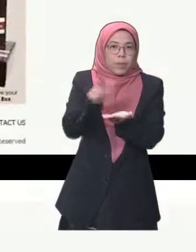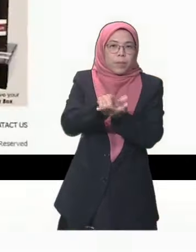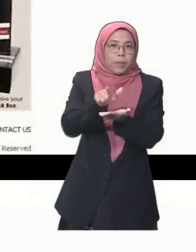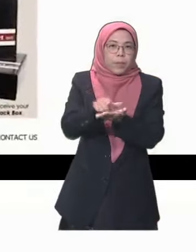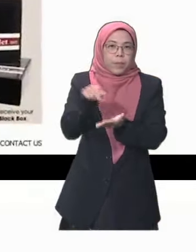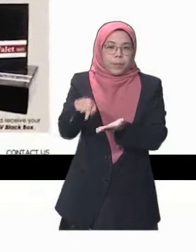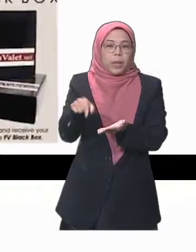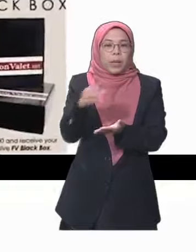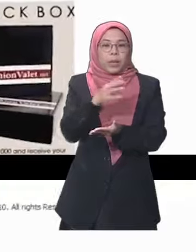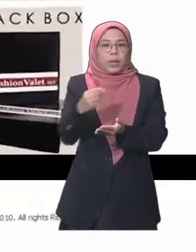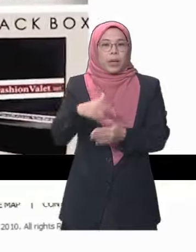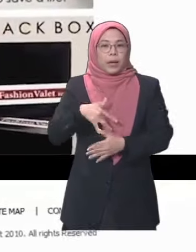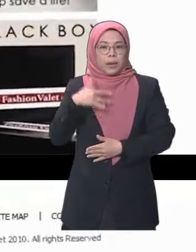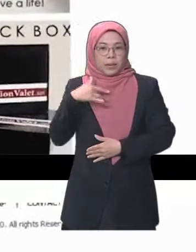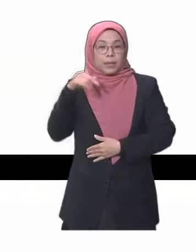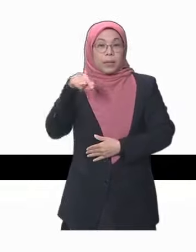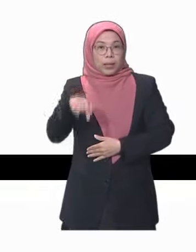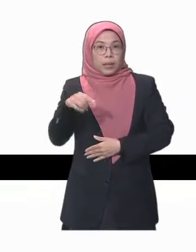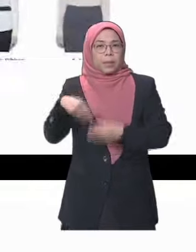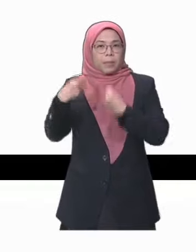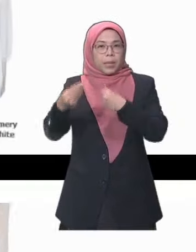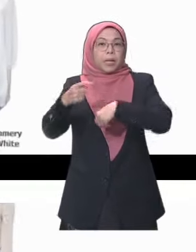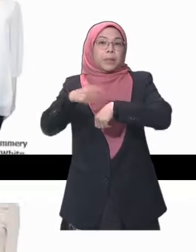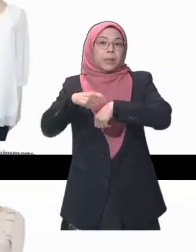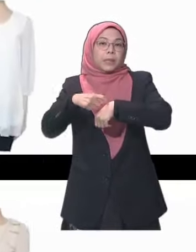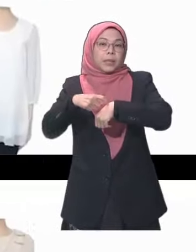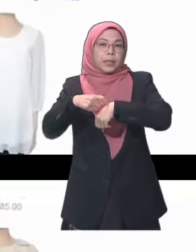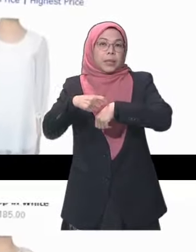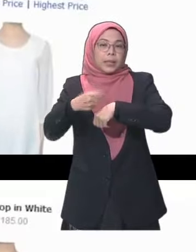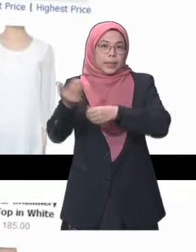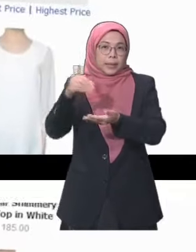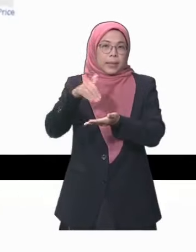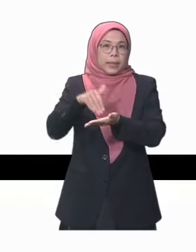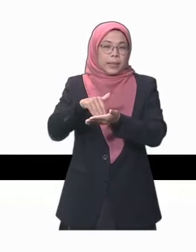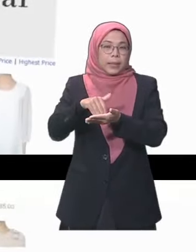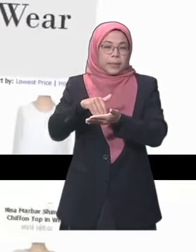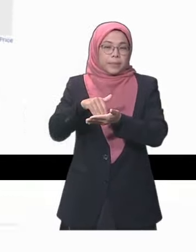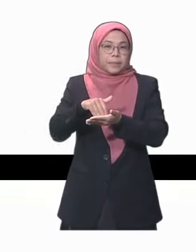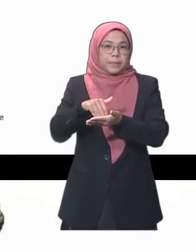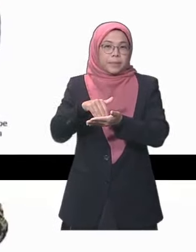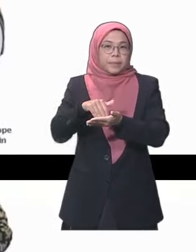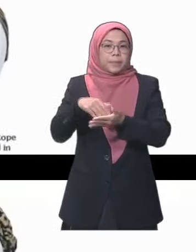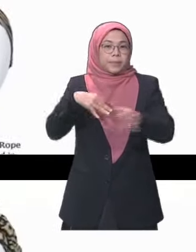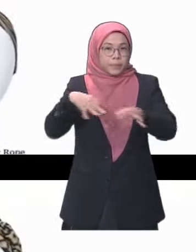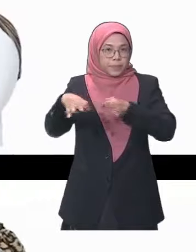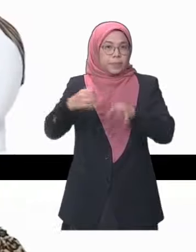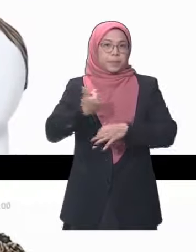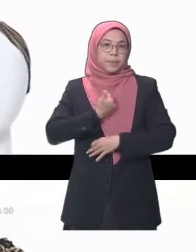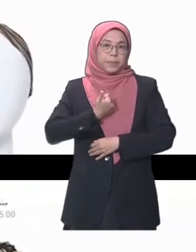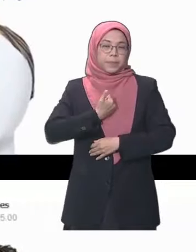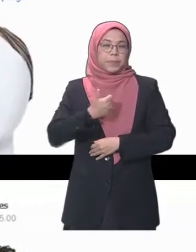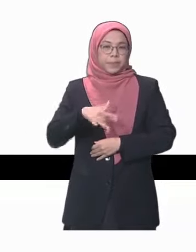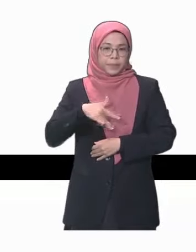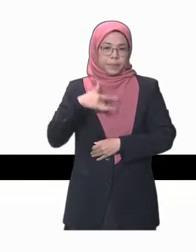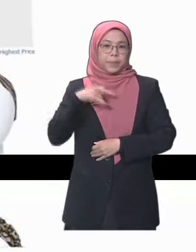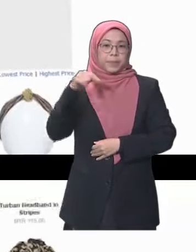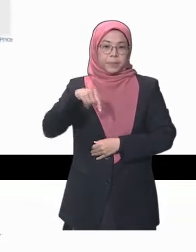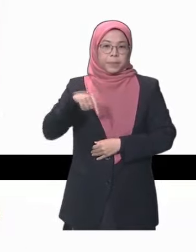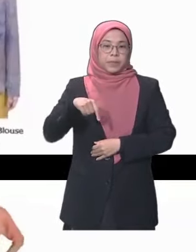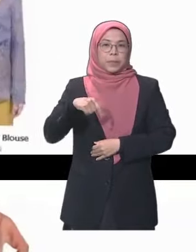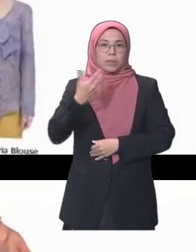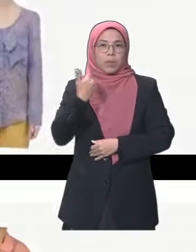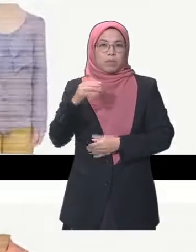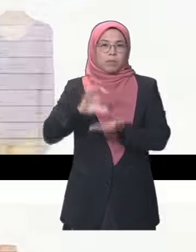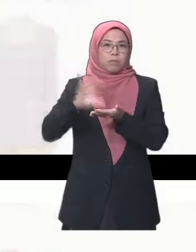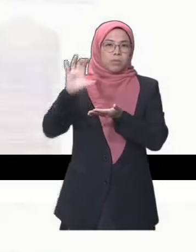response. So I think we have to give them a little bit of time, a little bit more time to explain themselves. Of course, because it was public